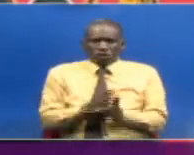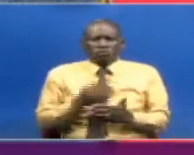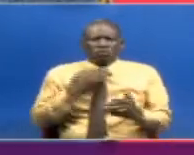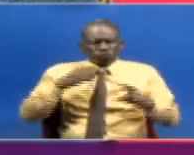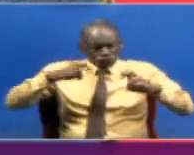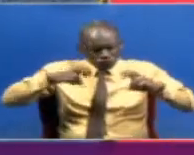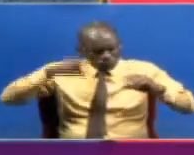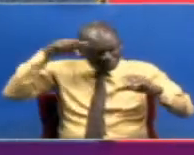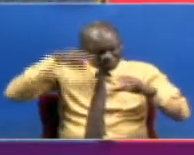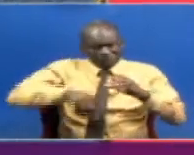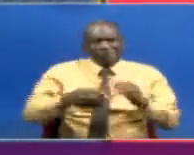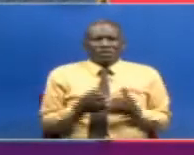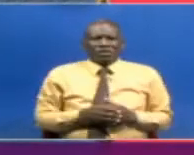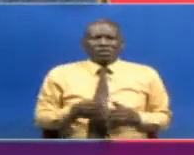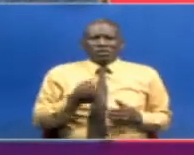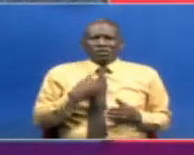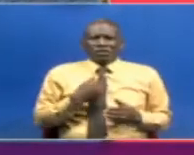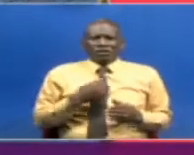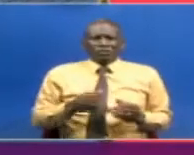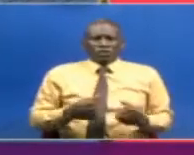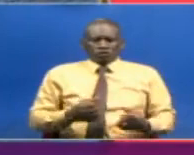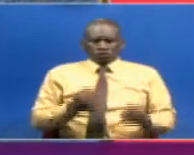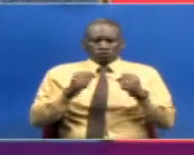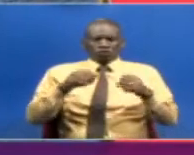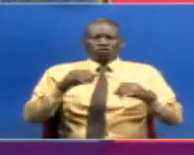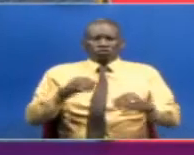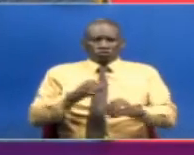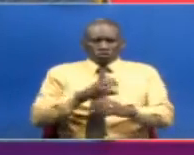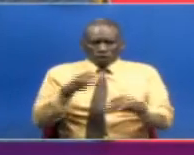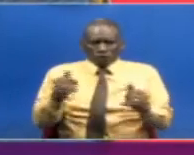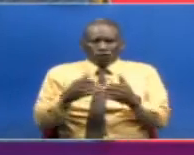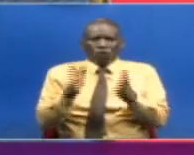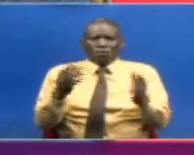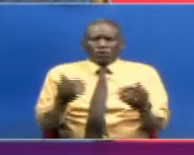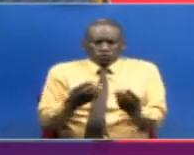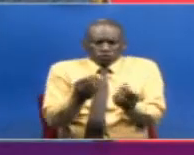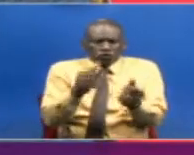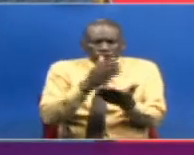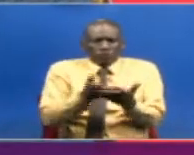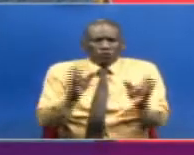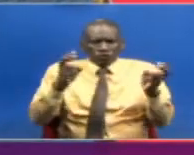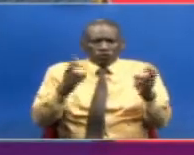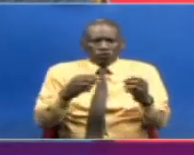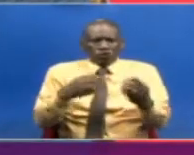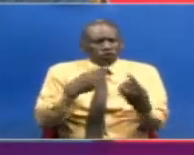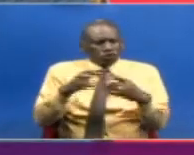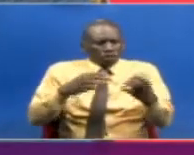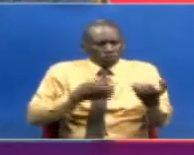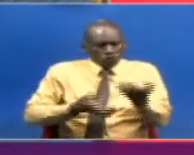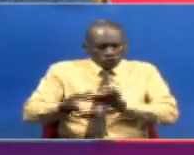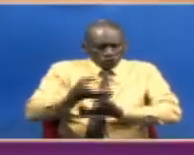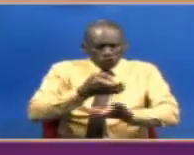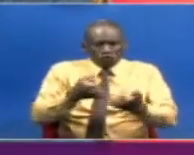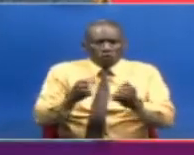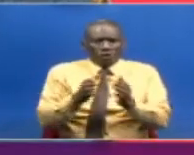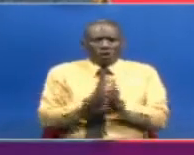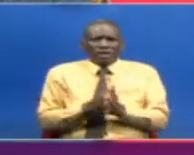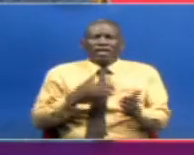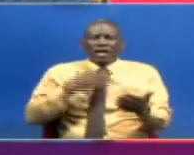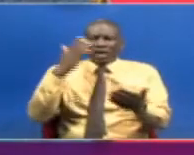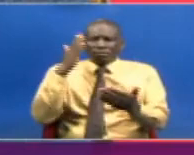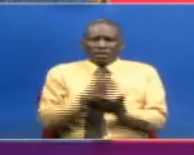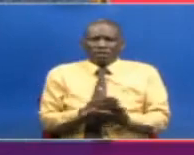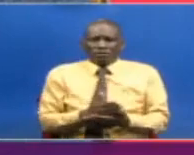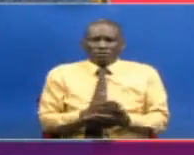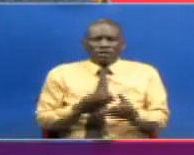things. We have been bold enough to deal with some of these issues touching on the economy. And I believe